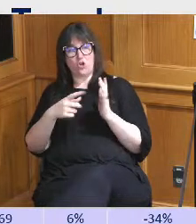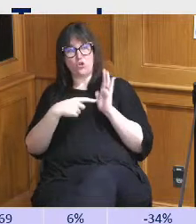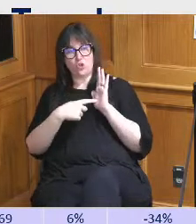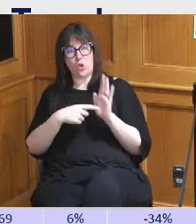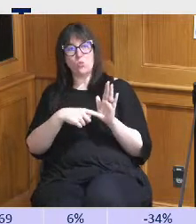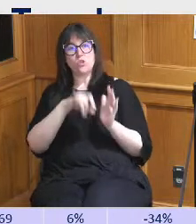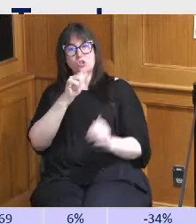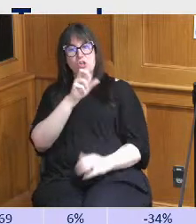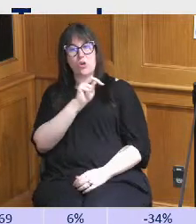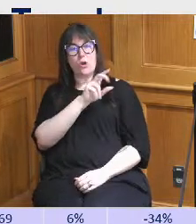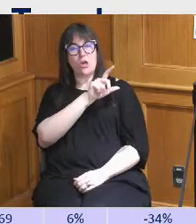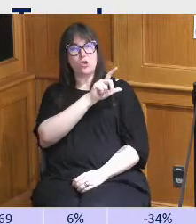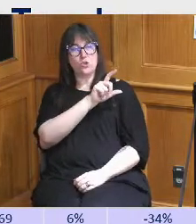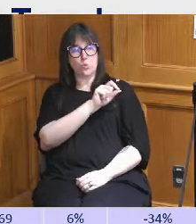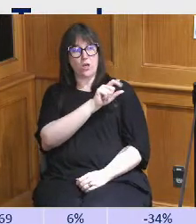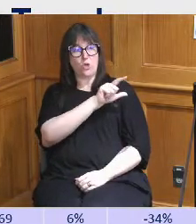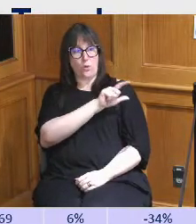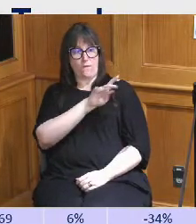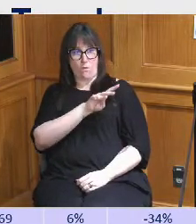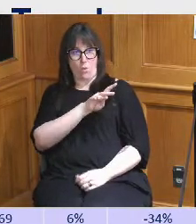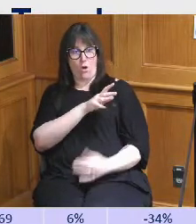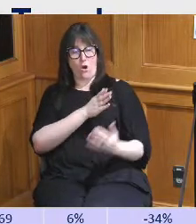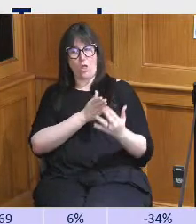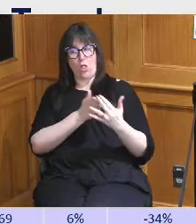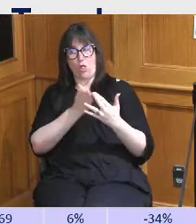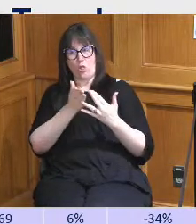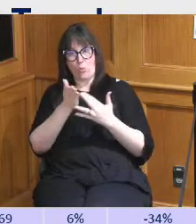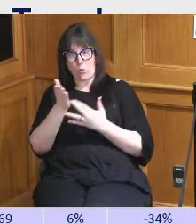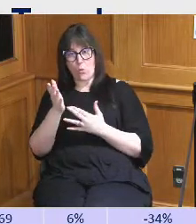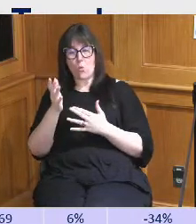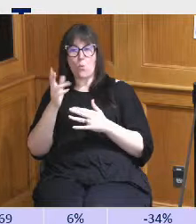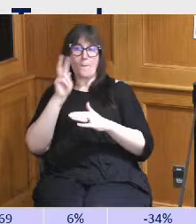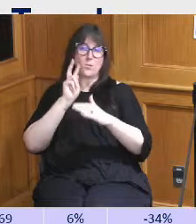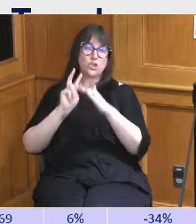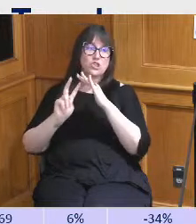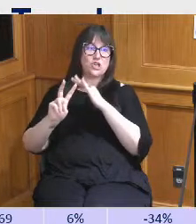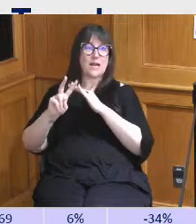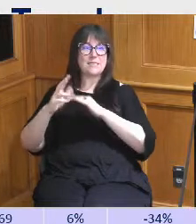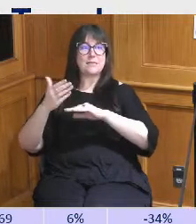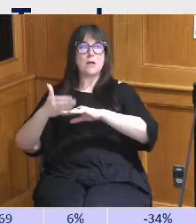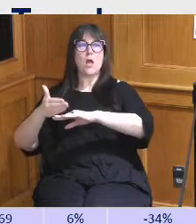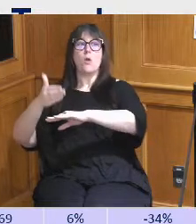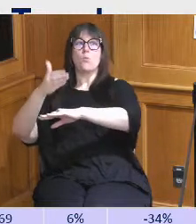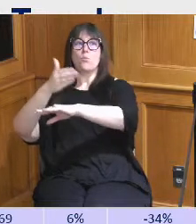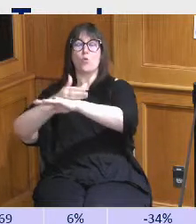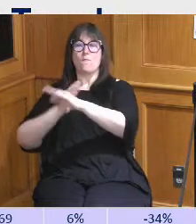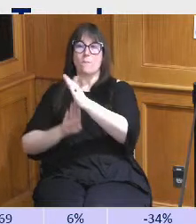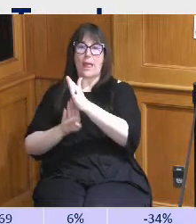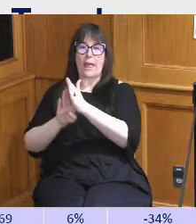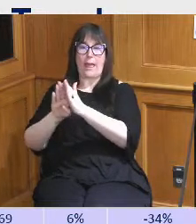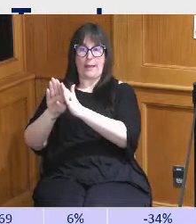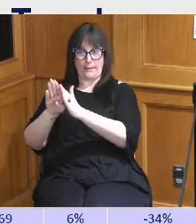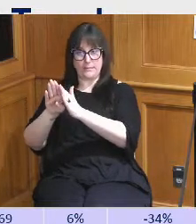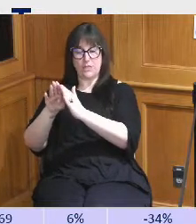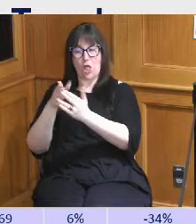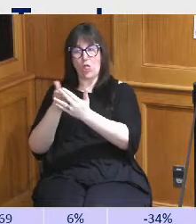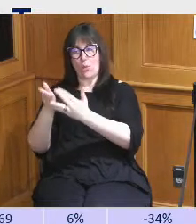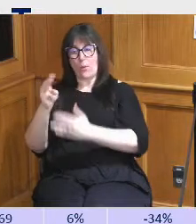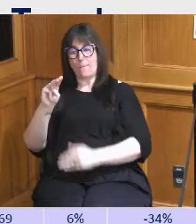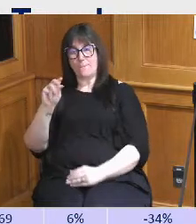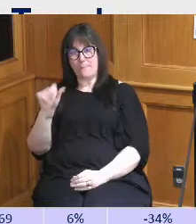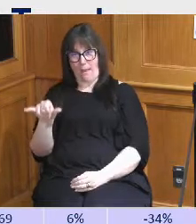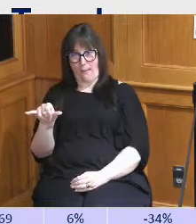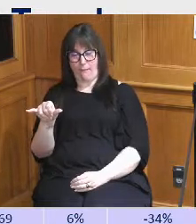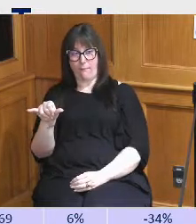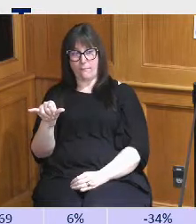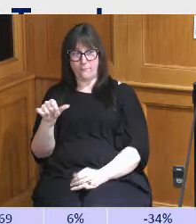of 2024 through a projected overall improvement, which is projected through May. And again, that I